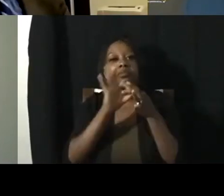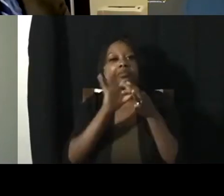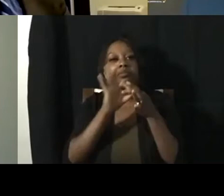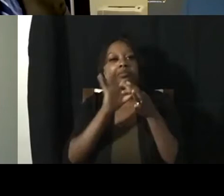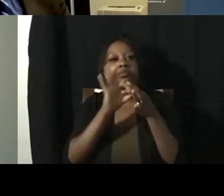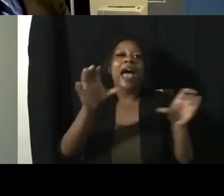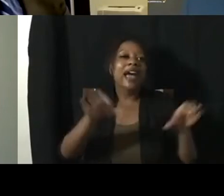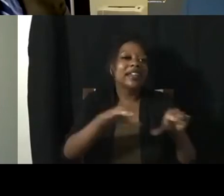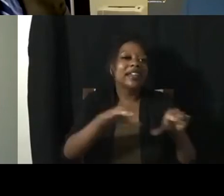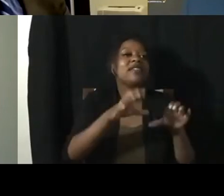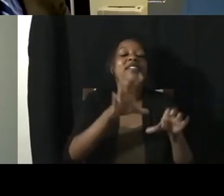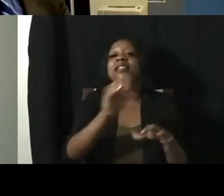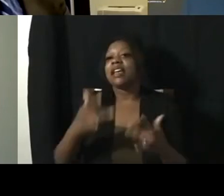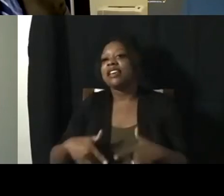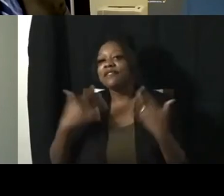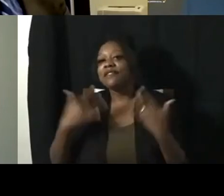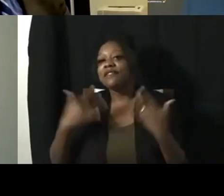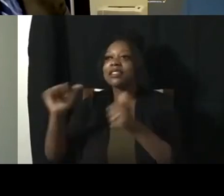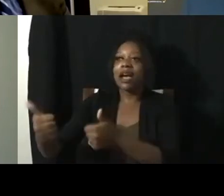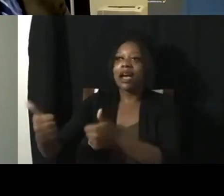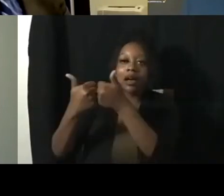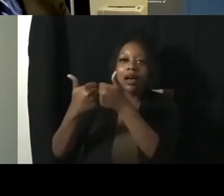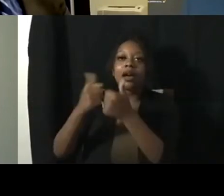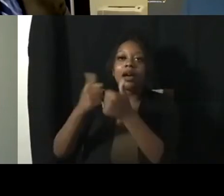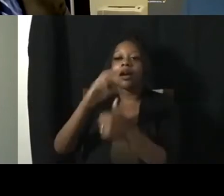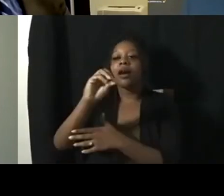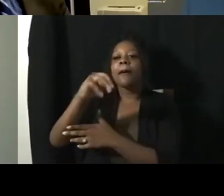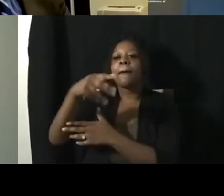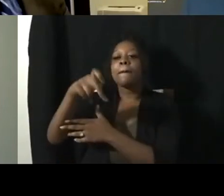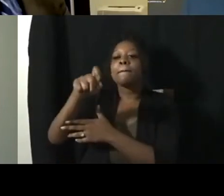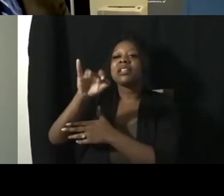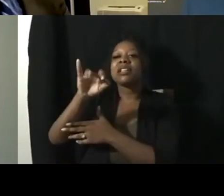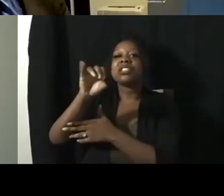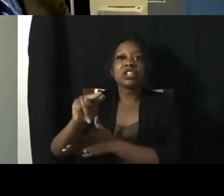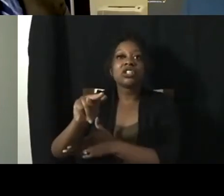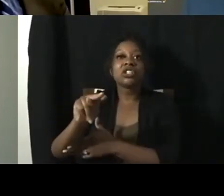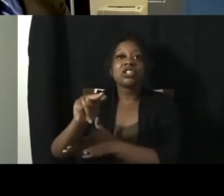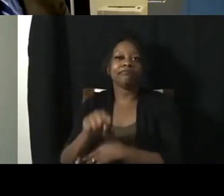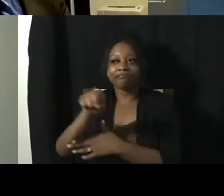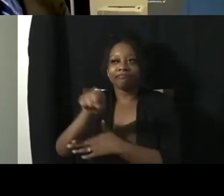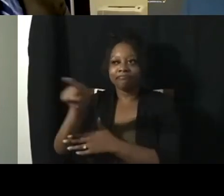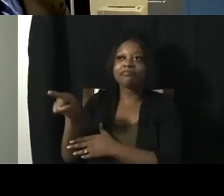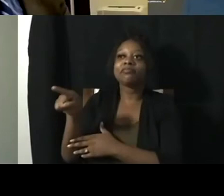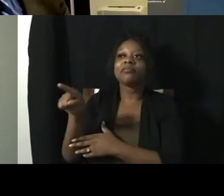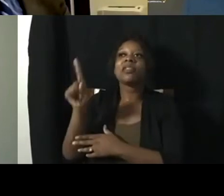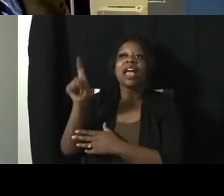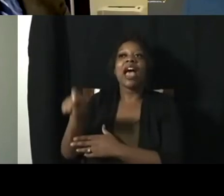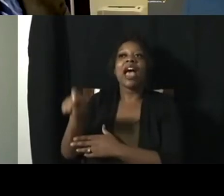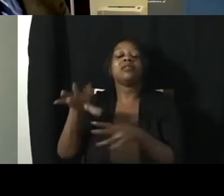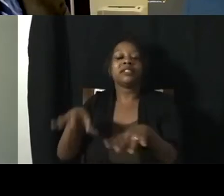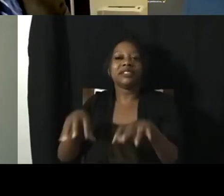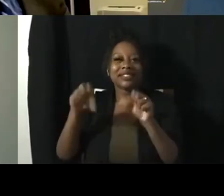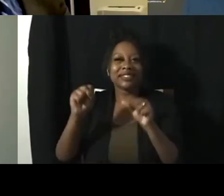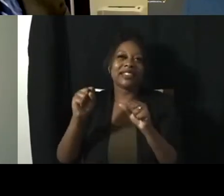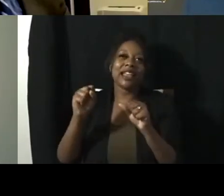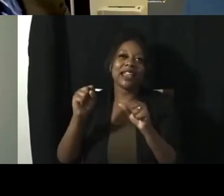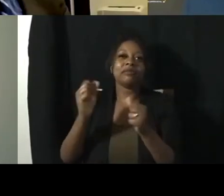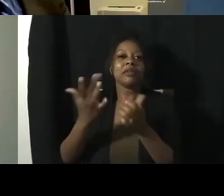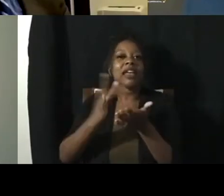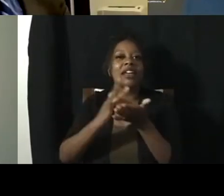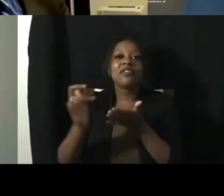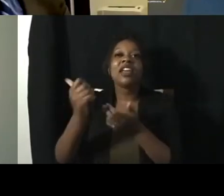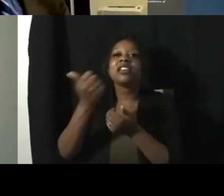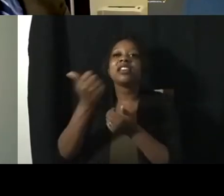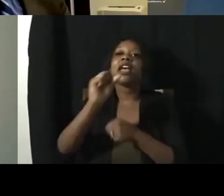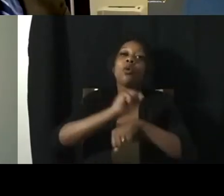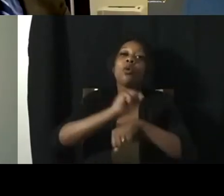competitions. I would also say individuals should take advantage of any work-based learning opportunities, apprenticeships. They